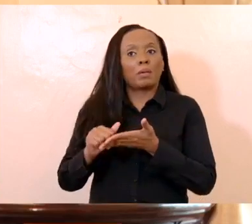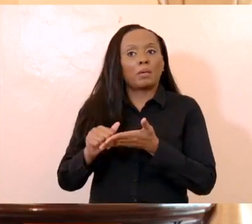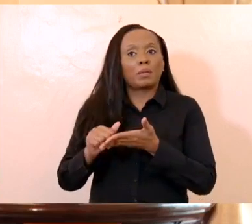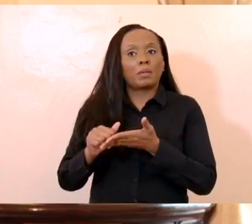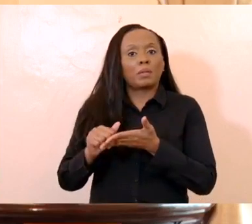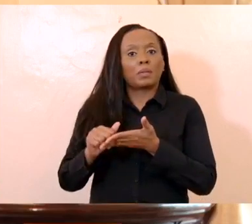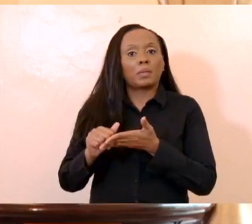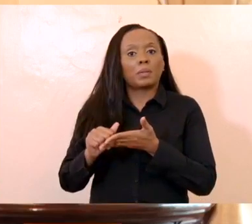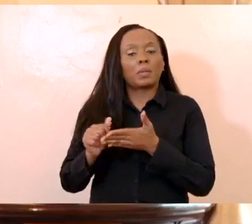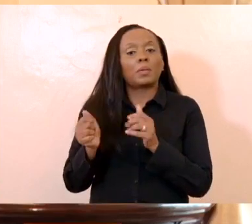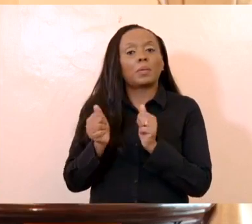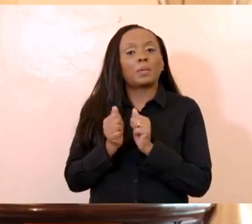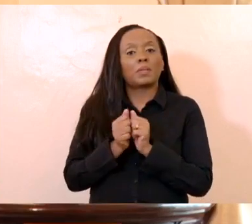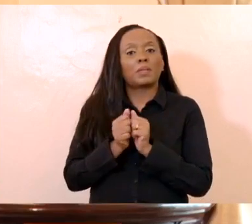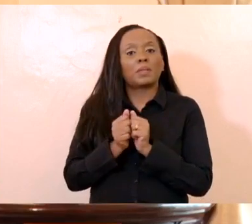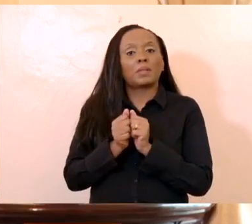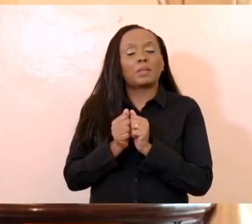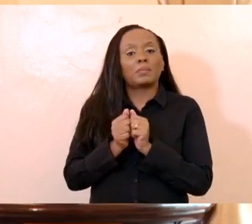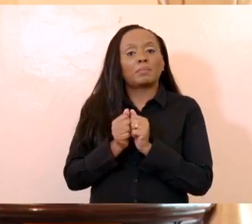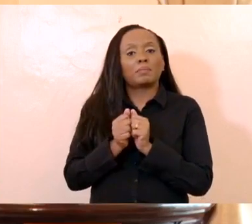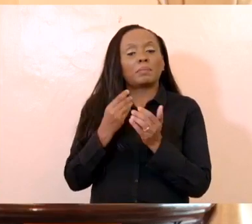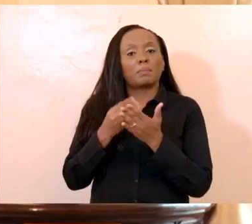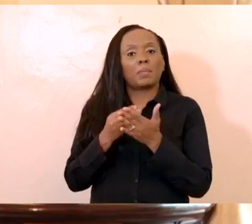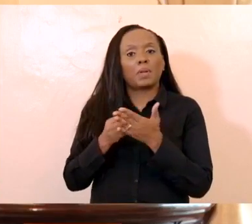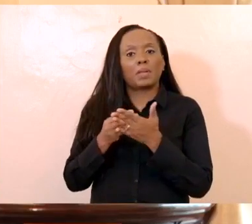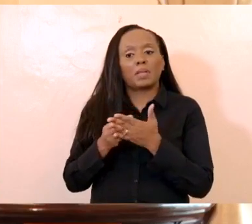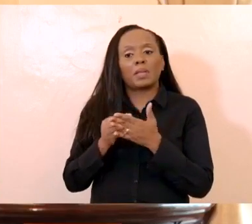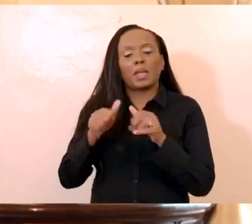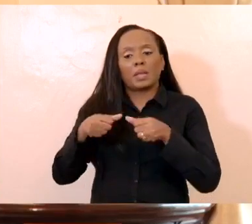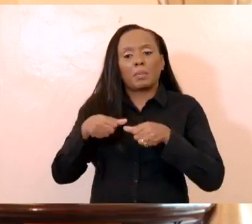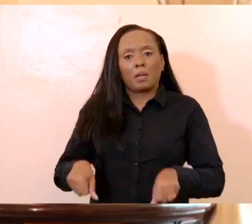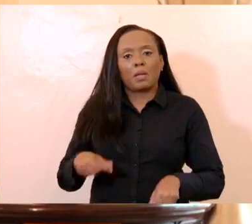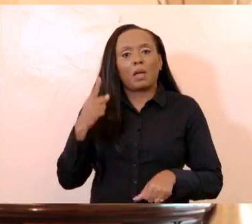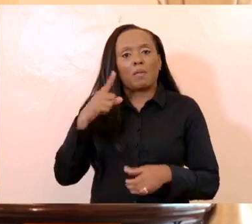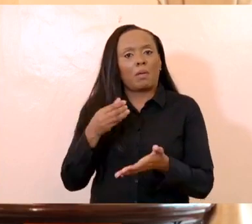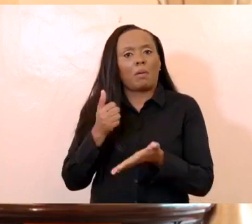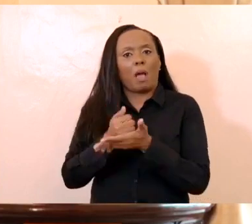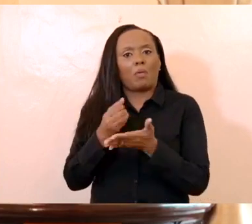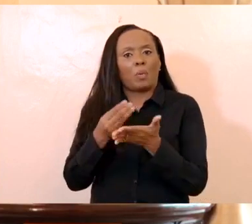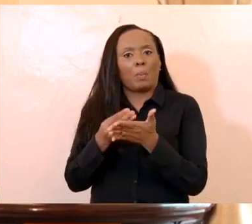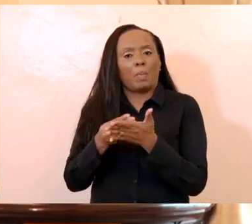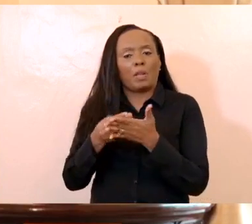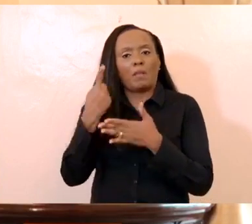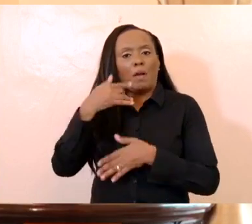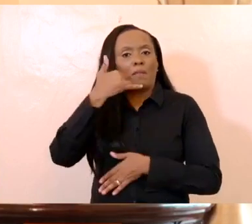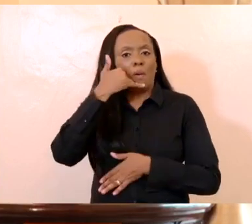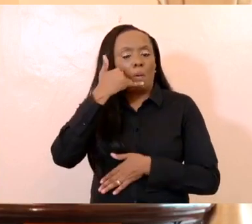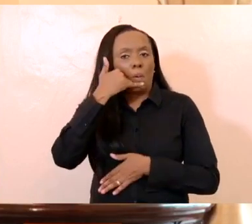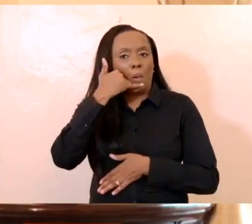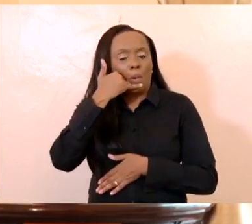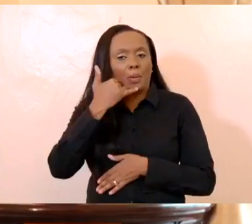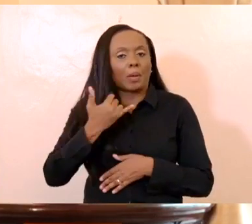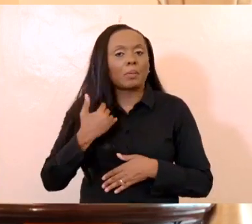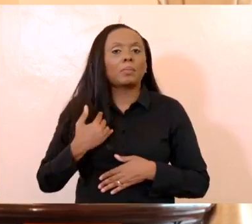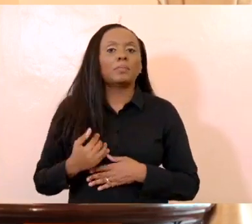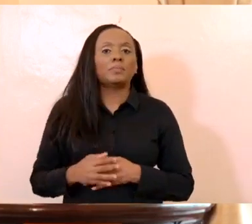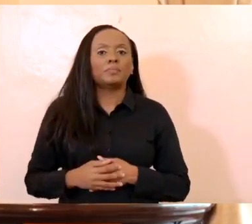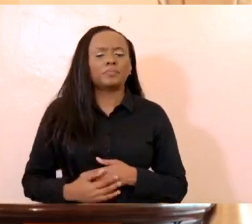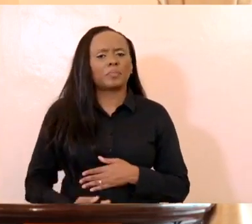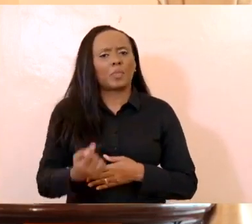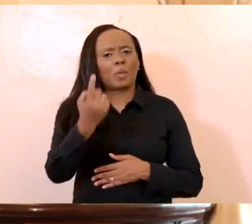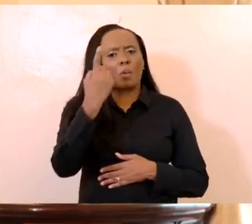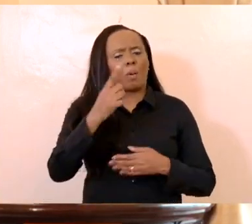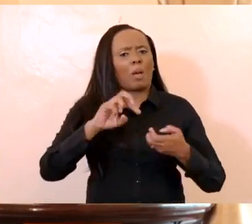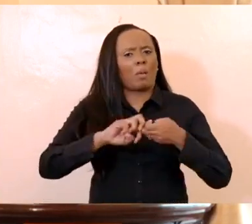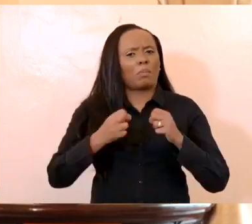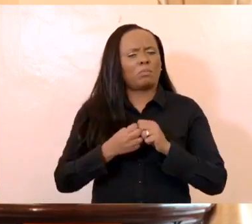account with funds to allow them to carry out their normal tasks. The one challenge that we have had and we continue to